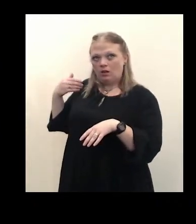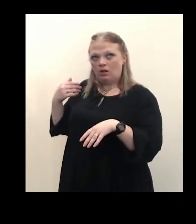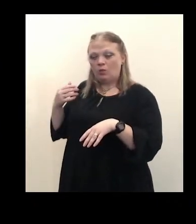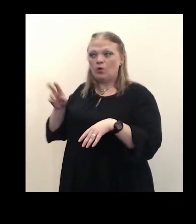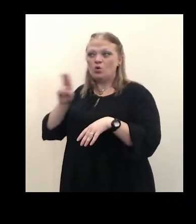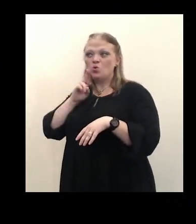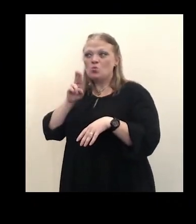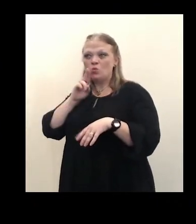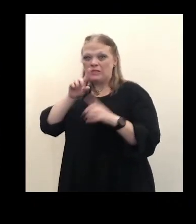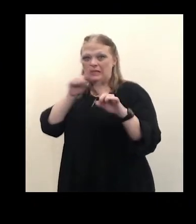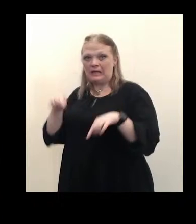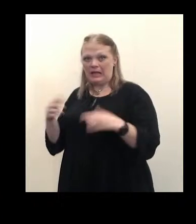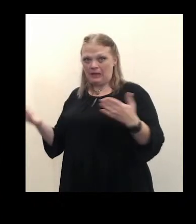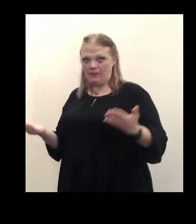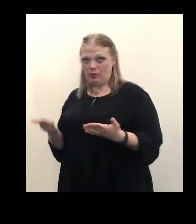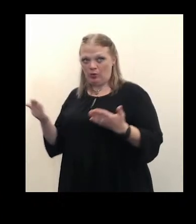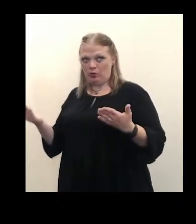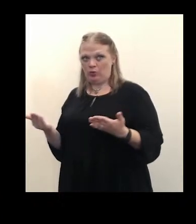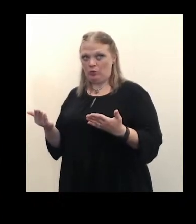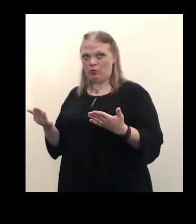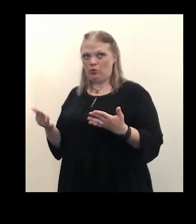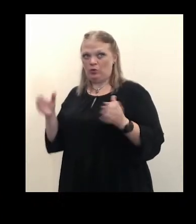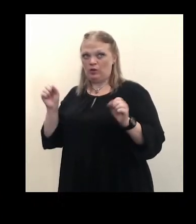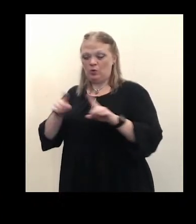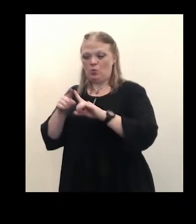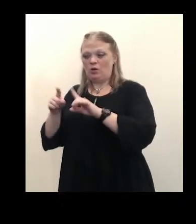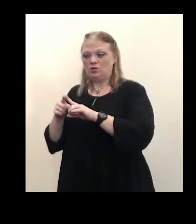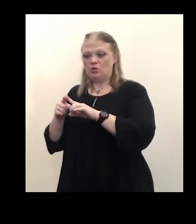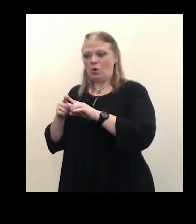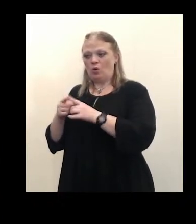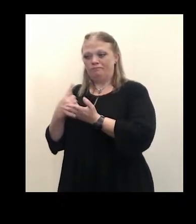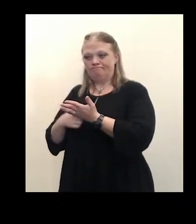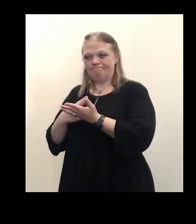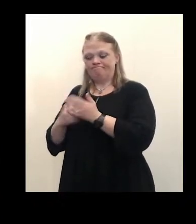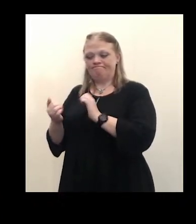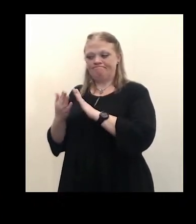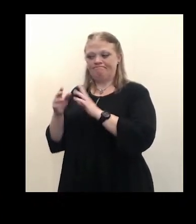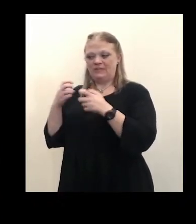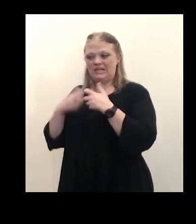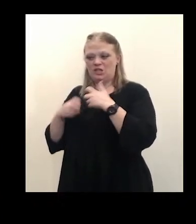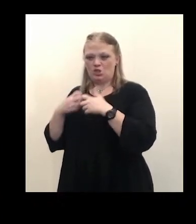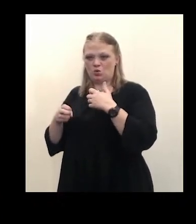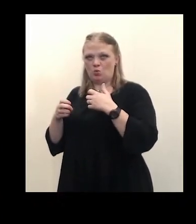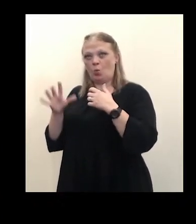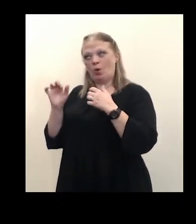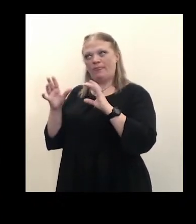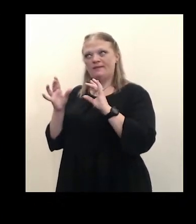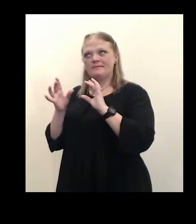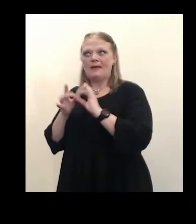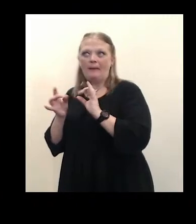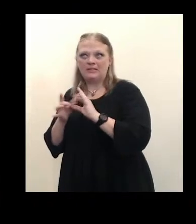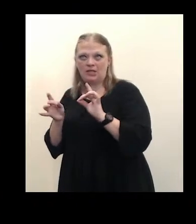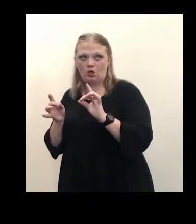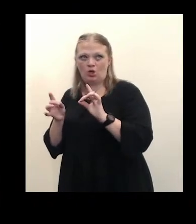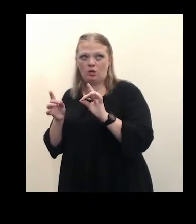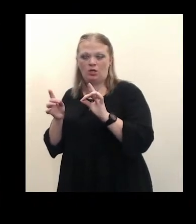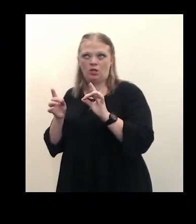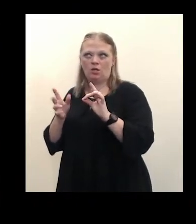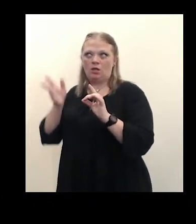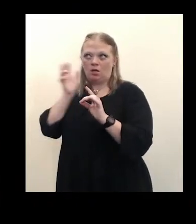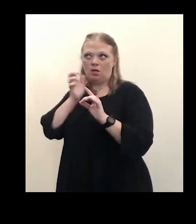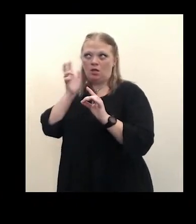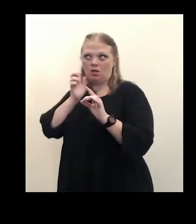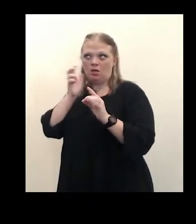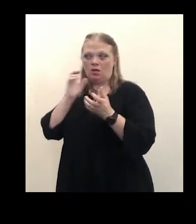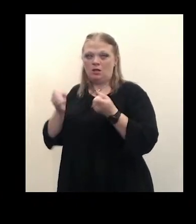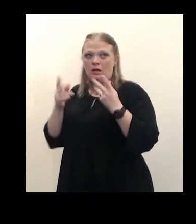here. And could you also address the issue, I guess maybe the commentary that we get, that a lot of fans went